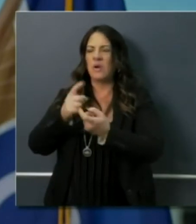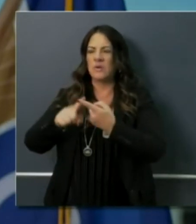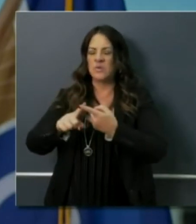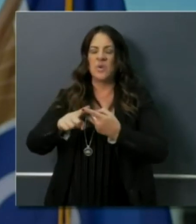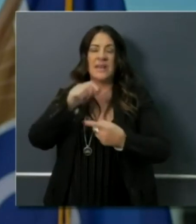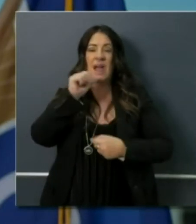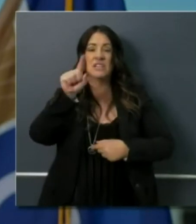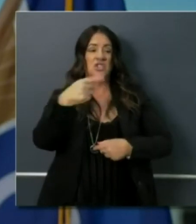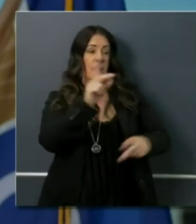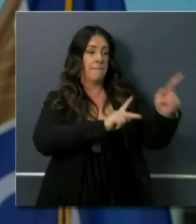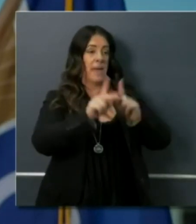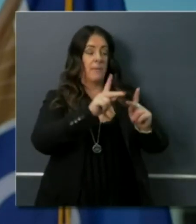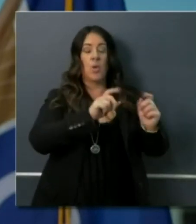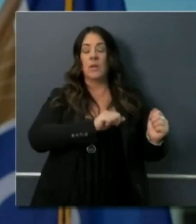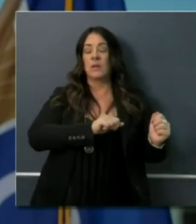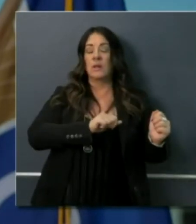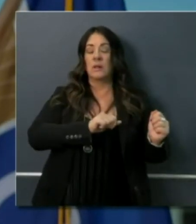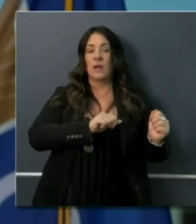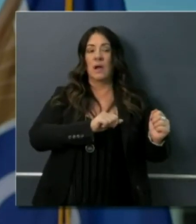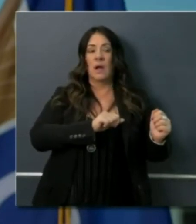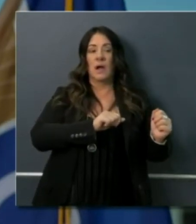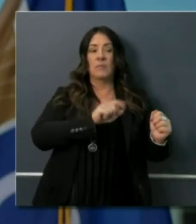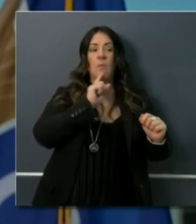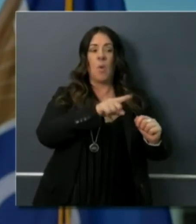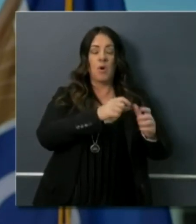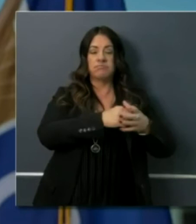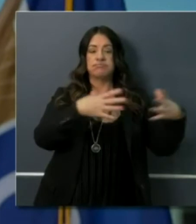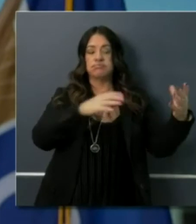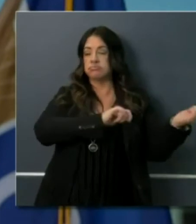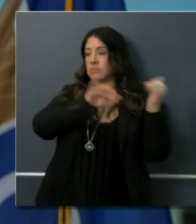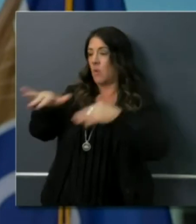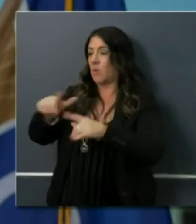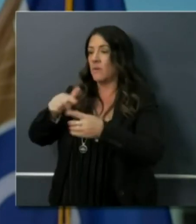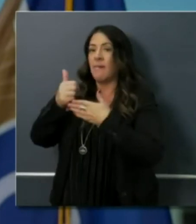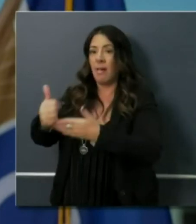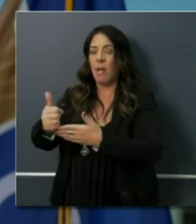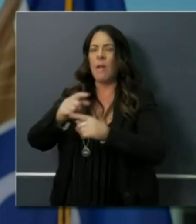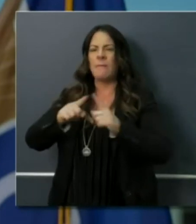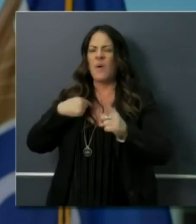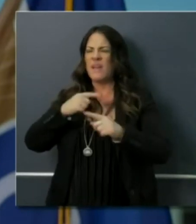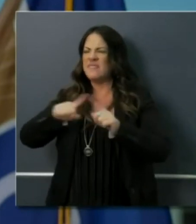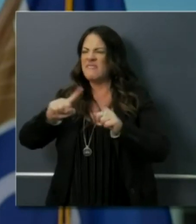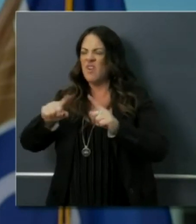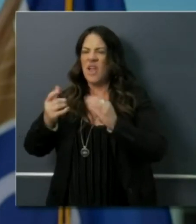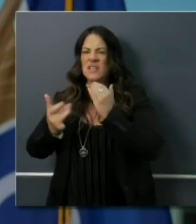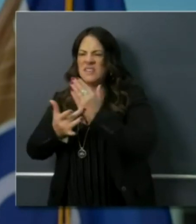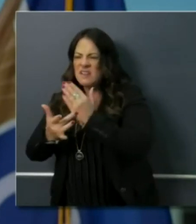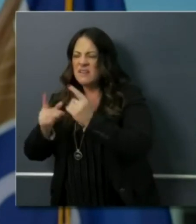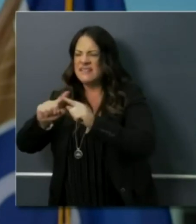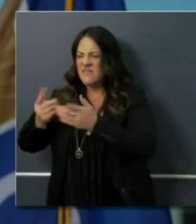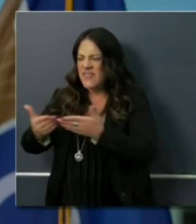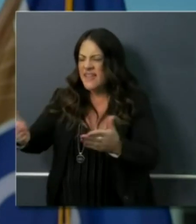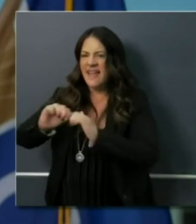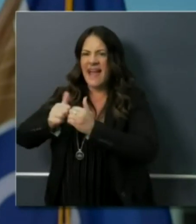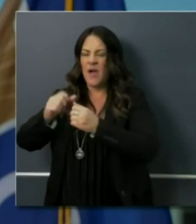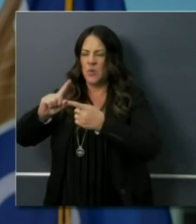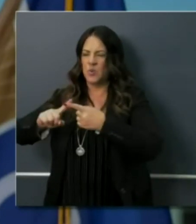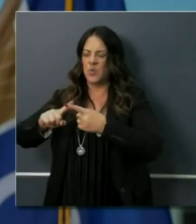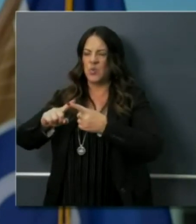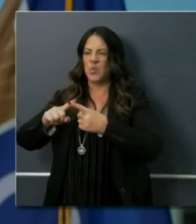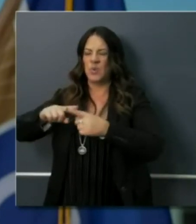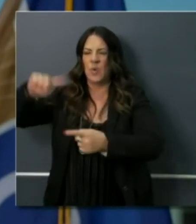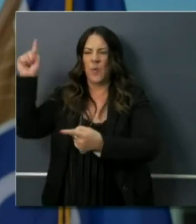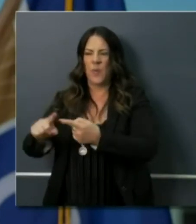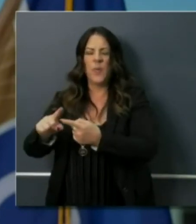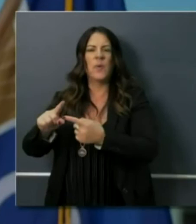as it relates to firefighting capacity, but new suppression technologies, and that's the ability to get new radar